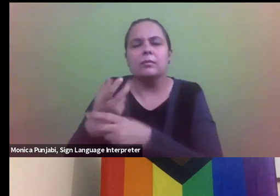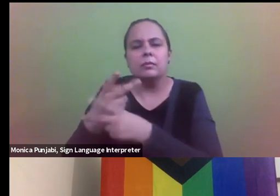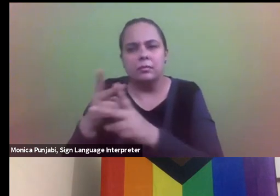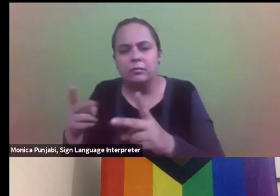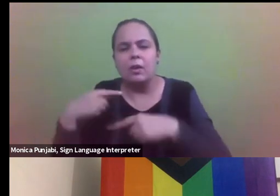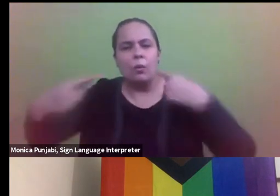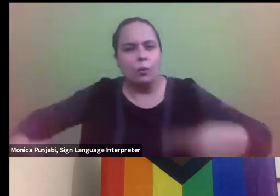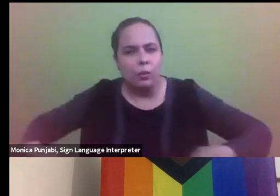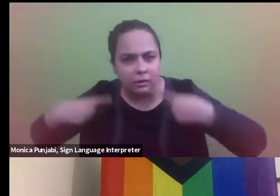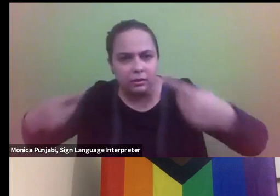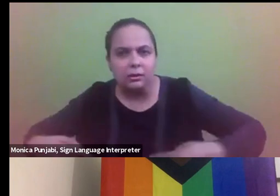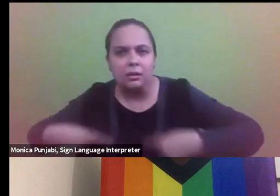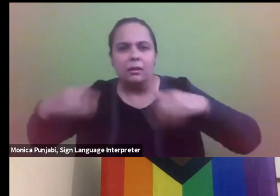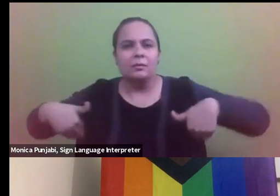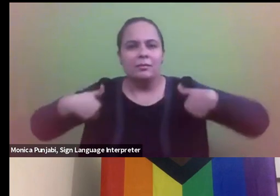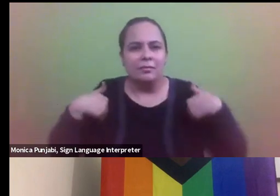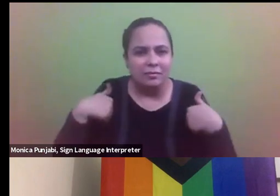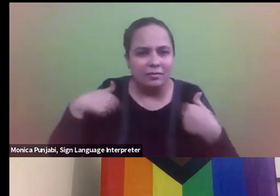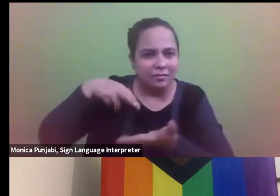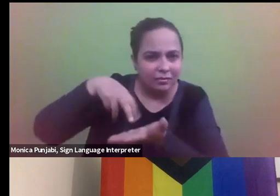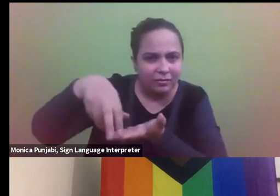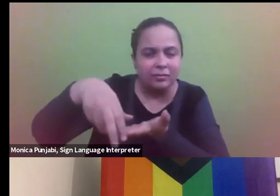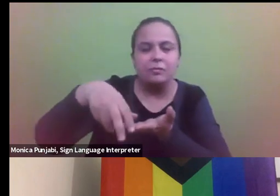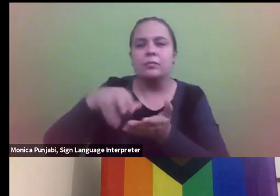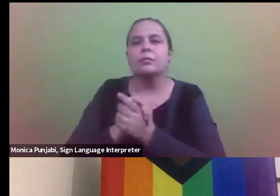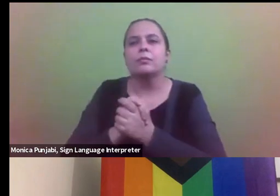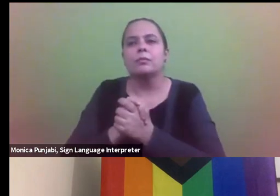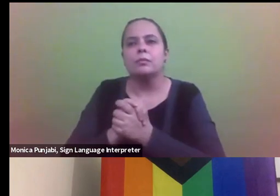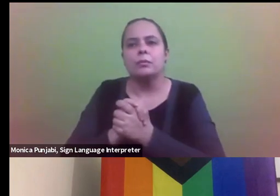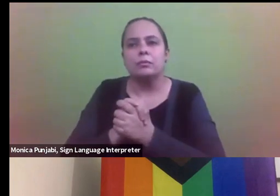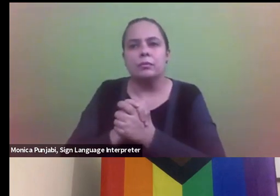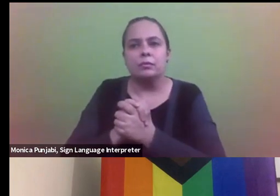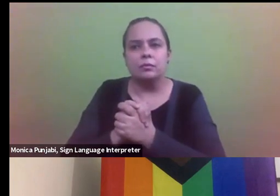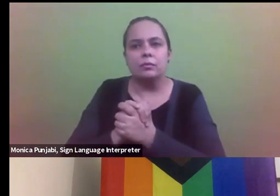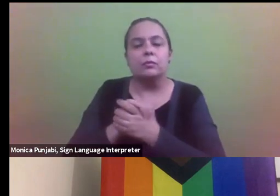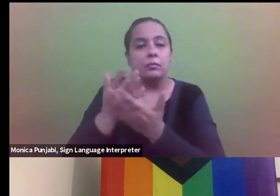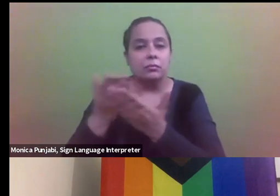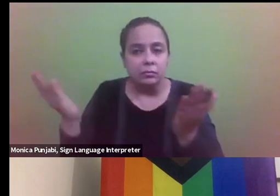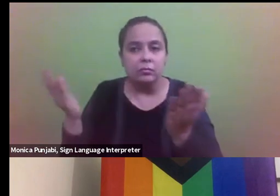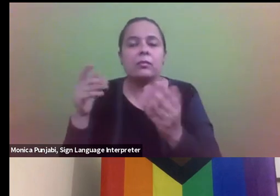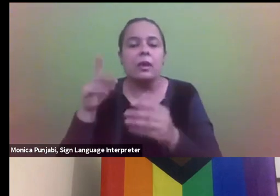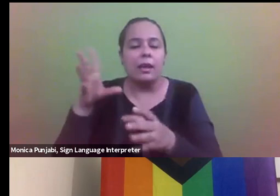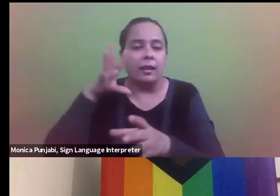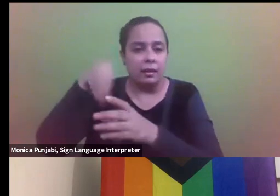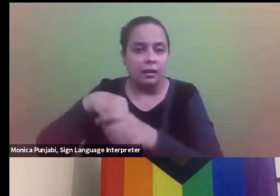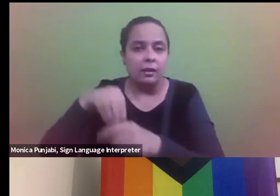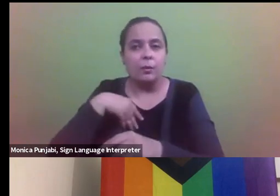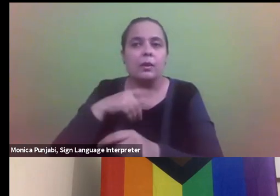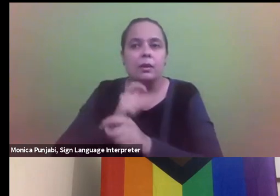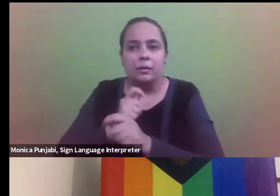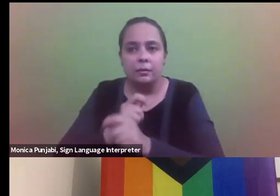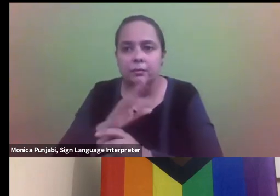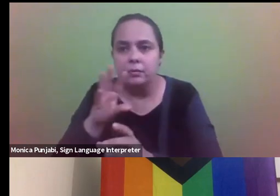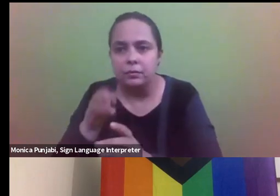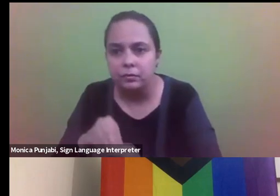wheelchairs. And then recently I've started creating a lot of scenes. And these are all things